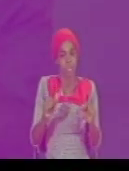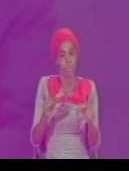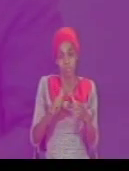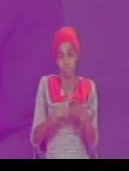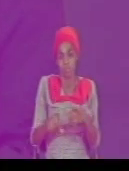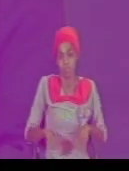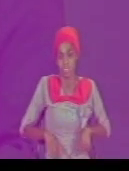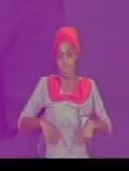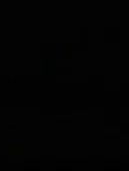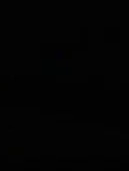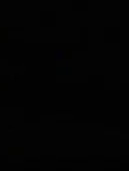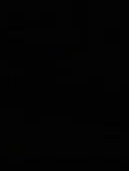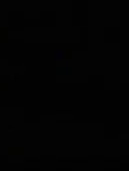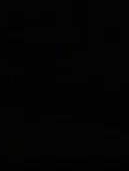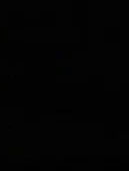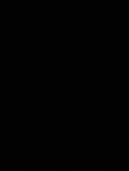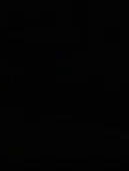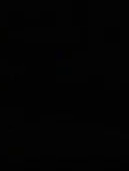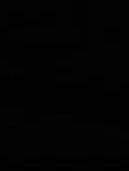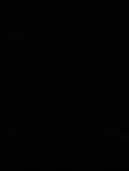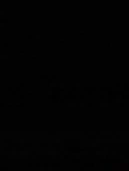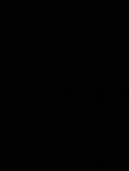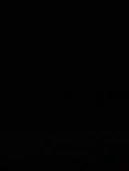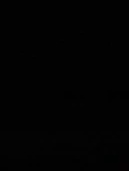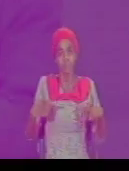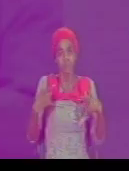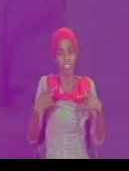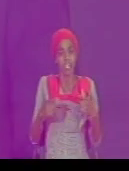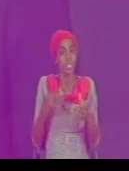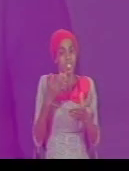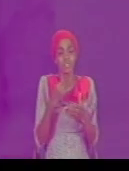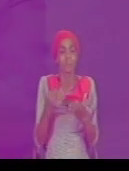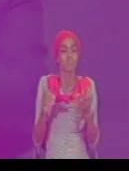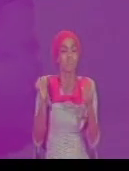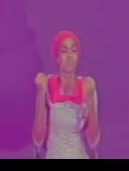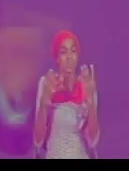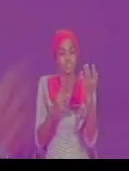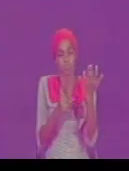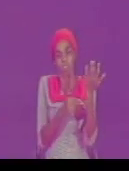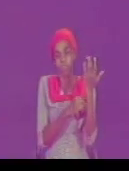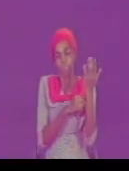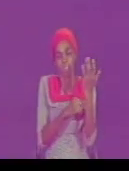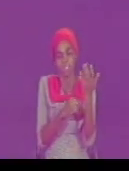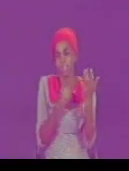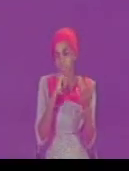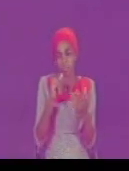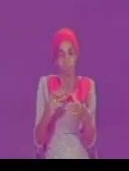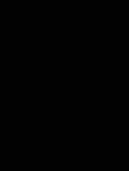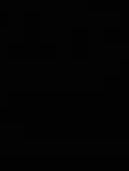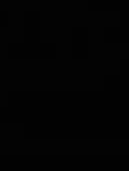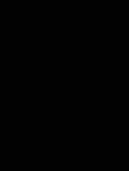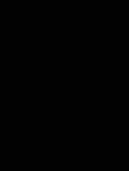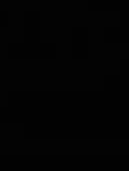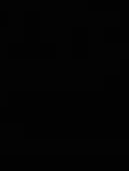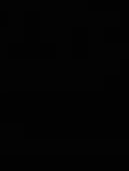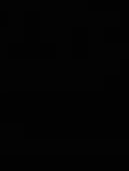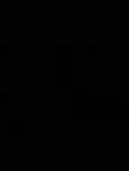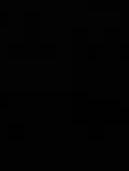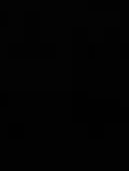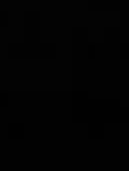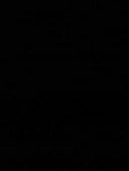holy, righteous life. They're too much. They're not of the spirit. Moses returned and said, Lord,